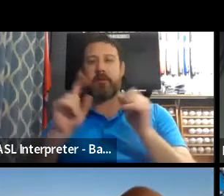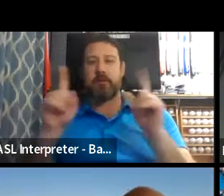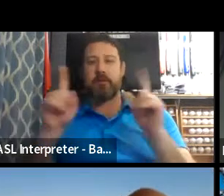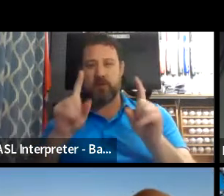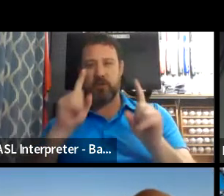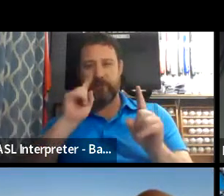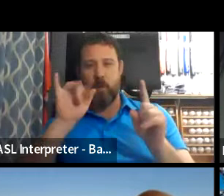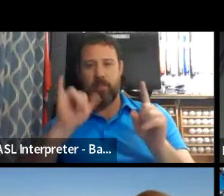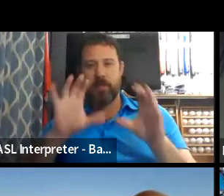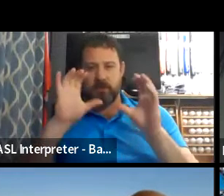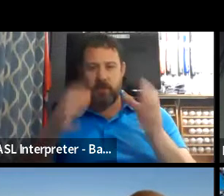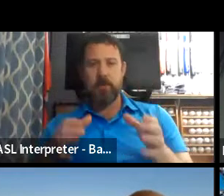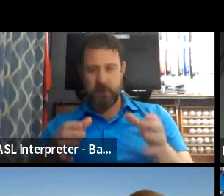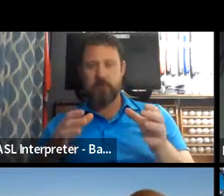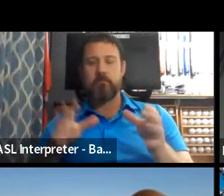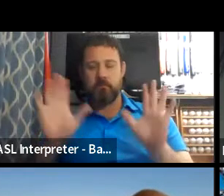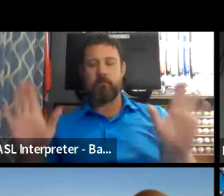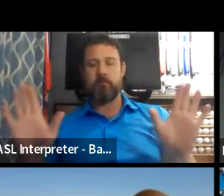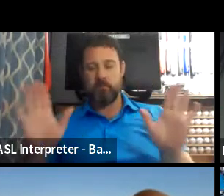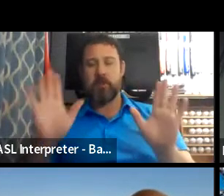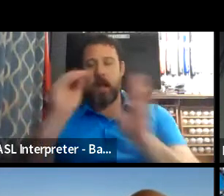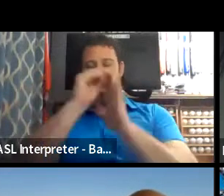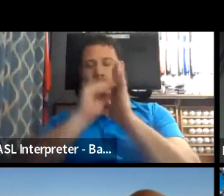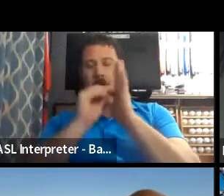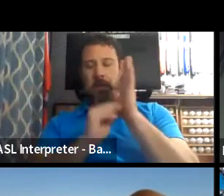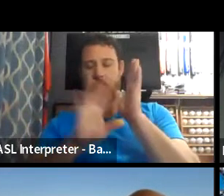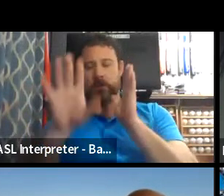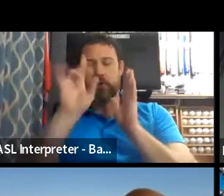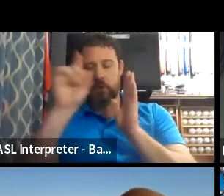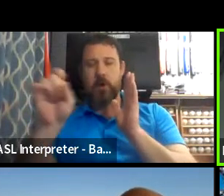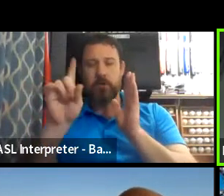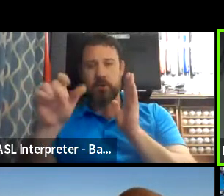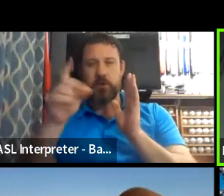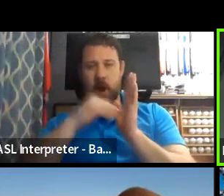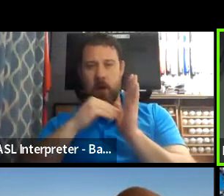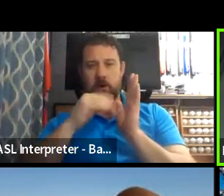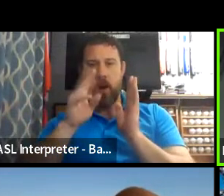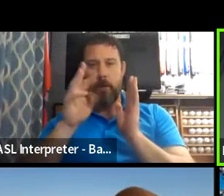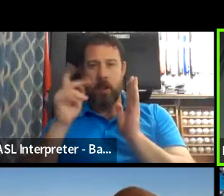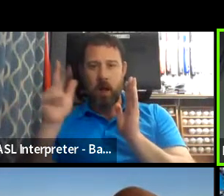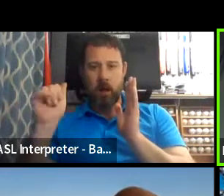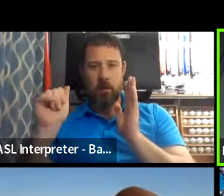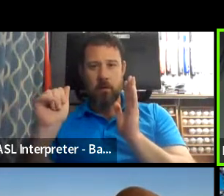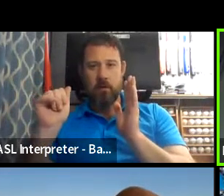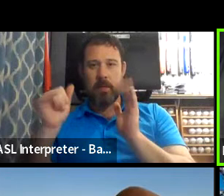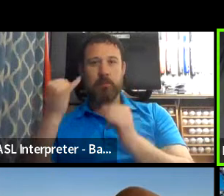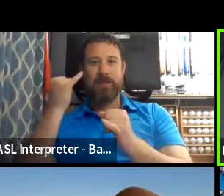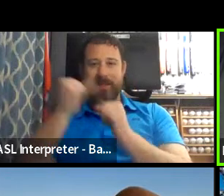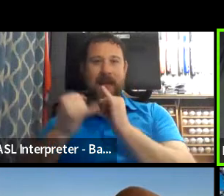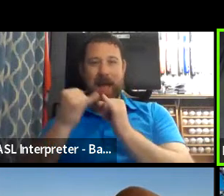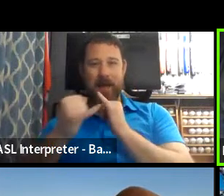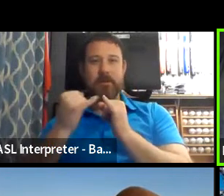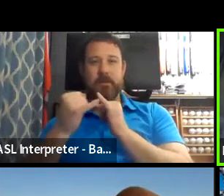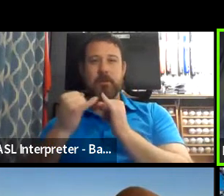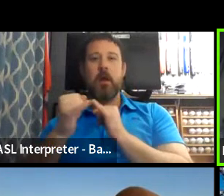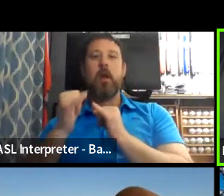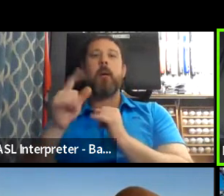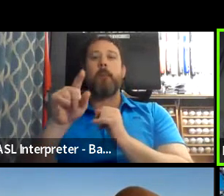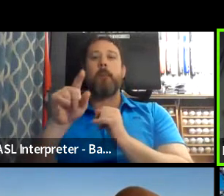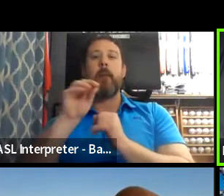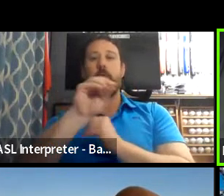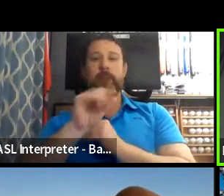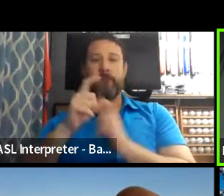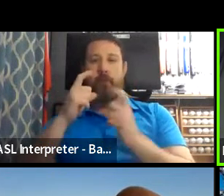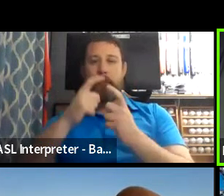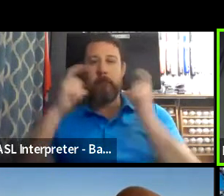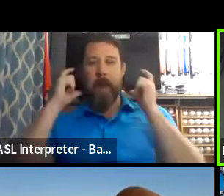segment. So just document all your other questions, Dr. Abalata. Okay. No, that was the last one, but I'm putting in a plug for masks in